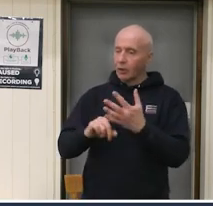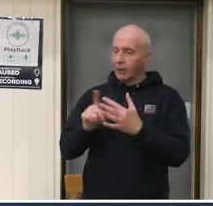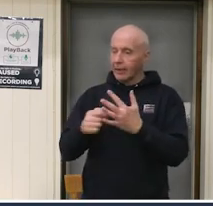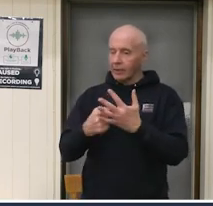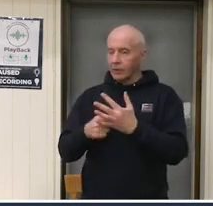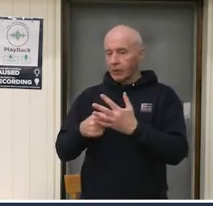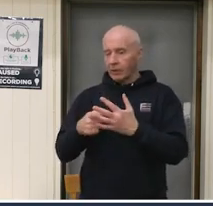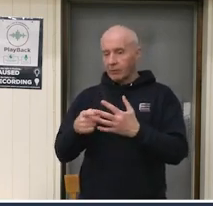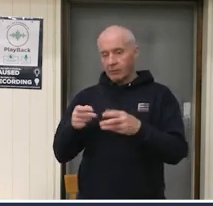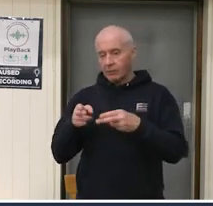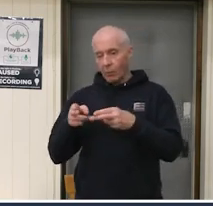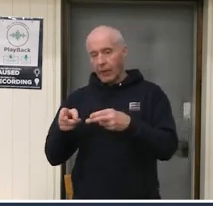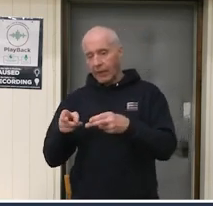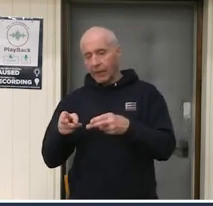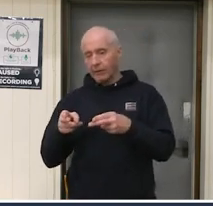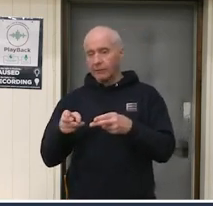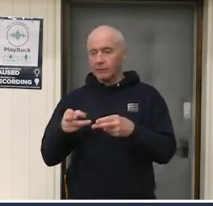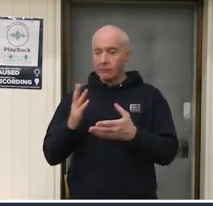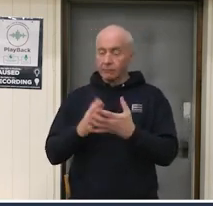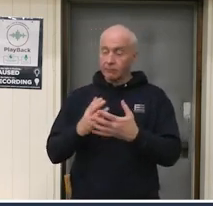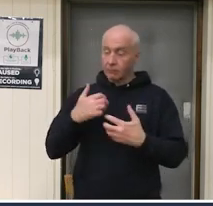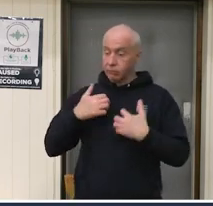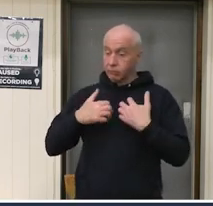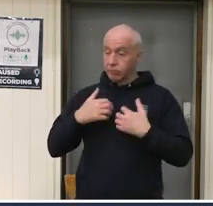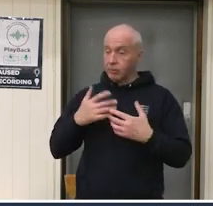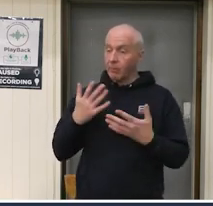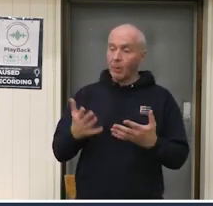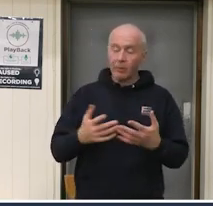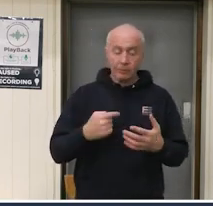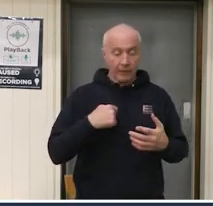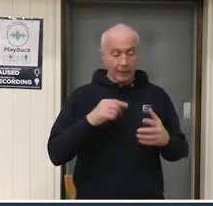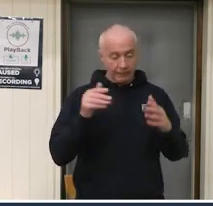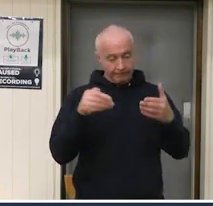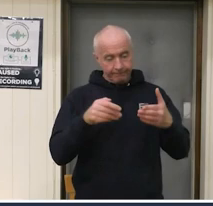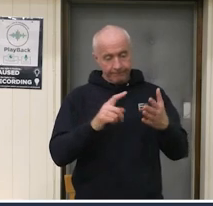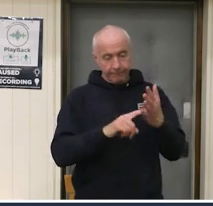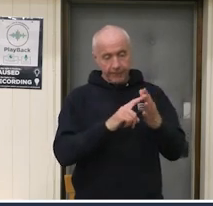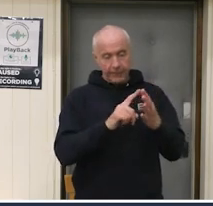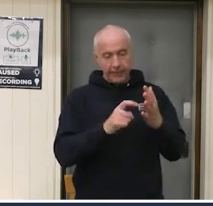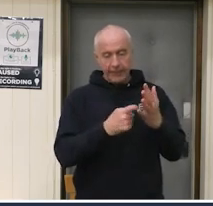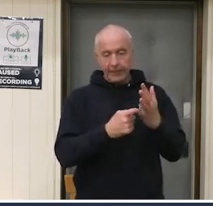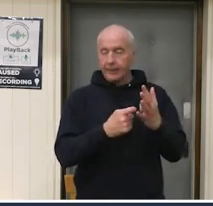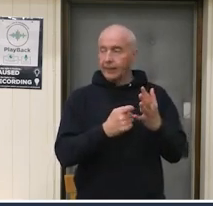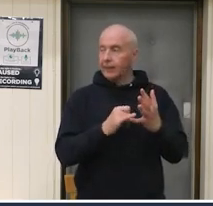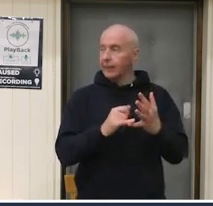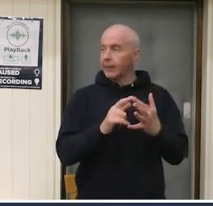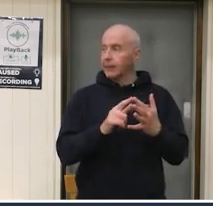fusion. Very exciting. Anyway, I'm talking about lasers because that's what I do.